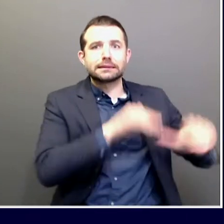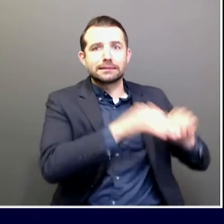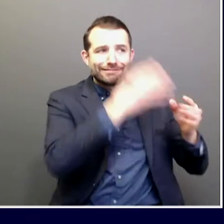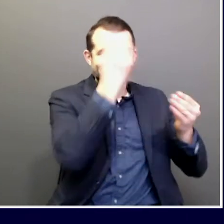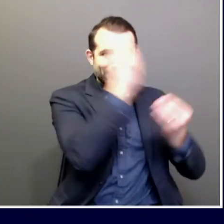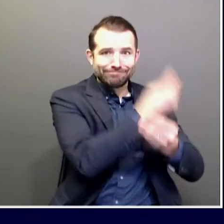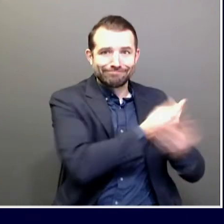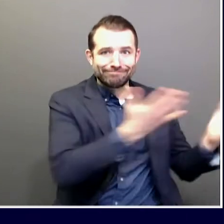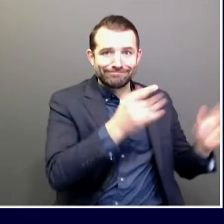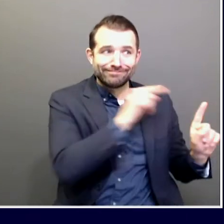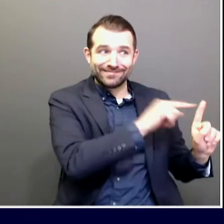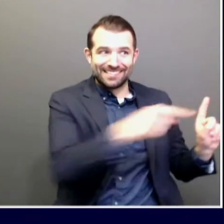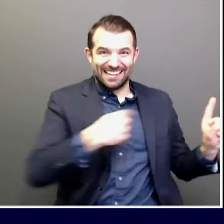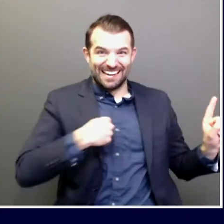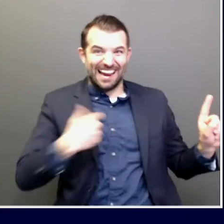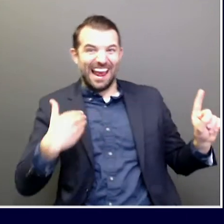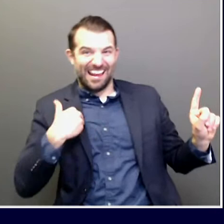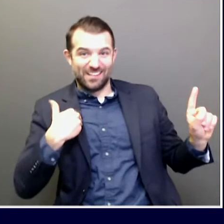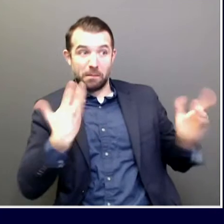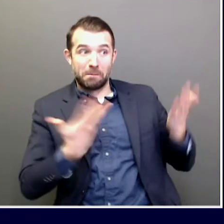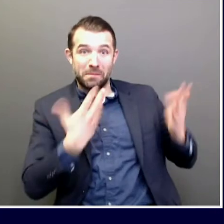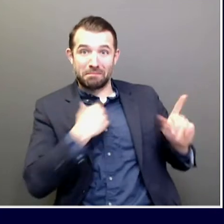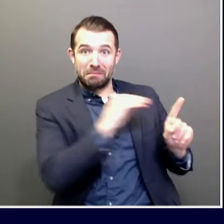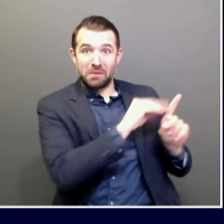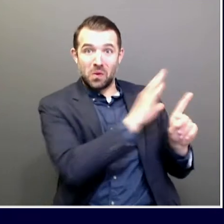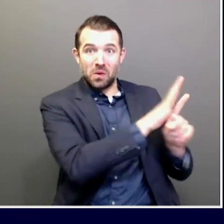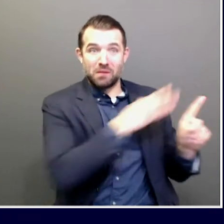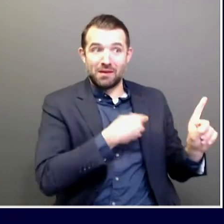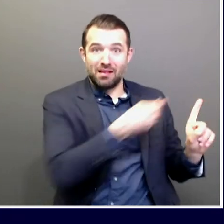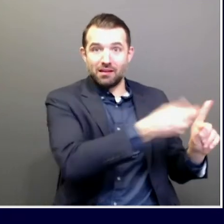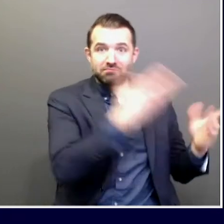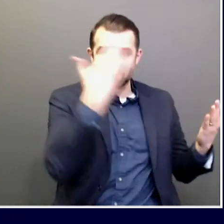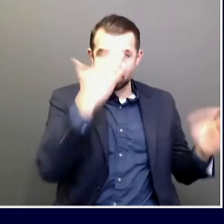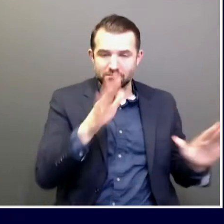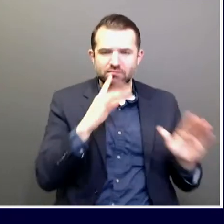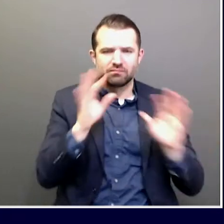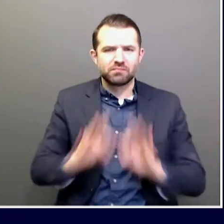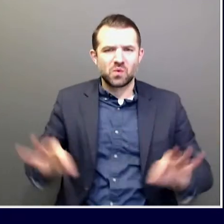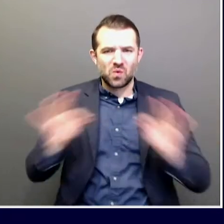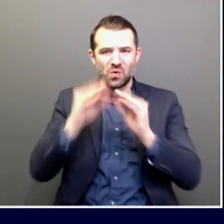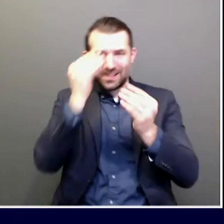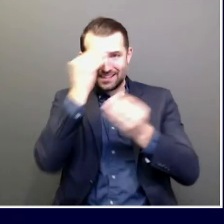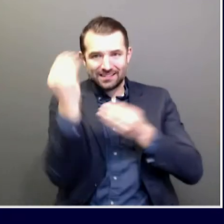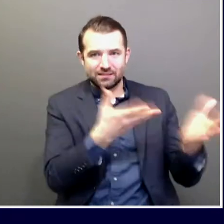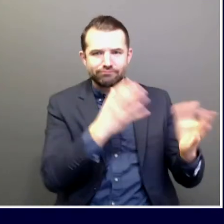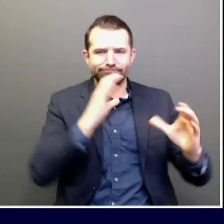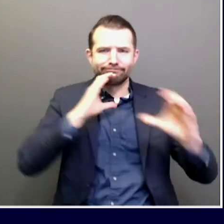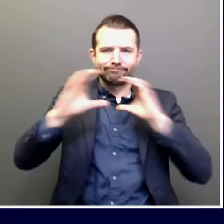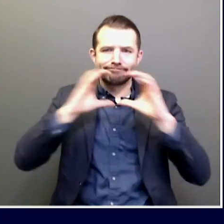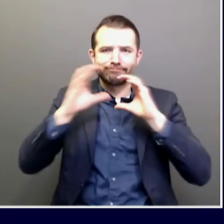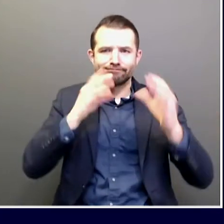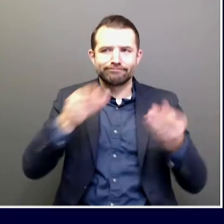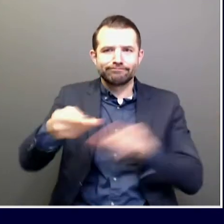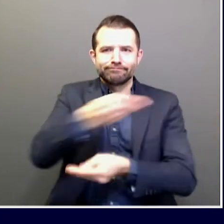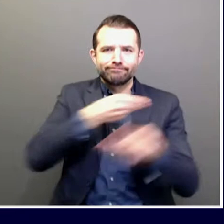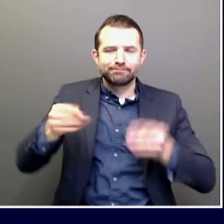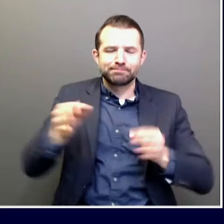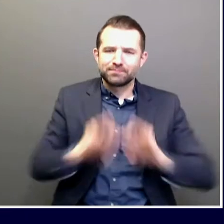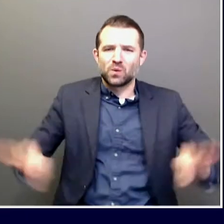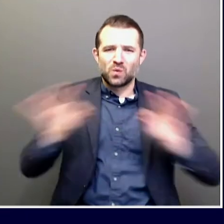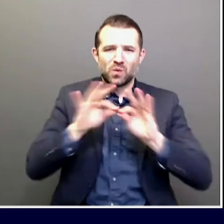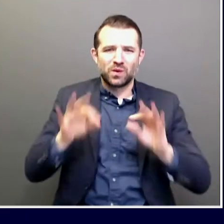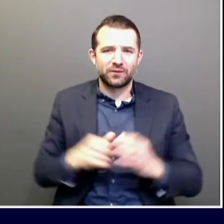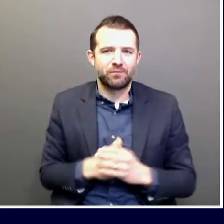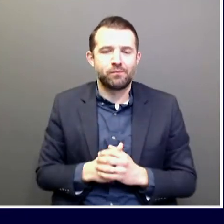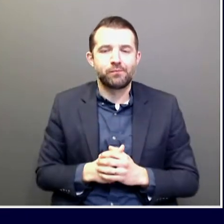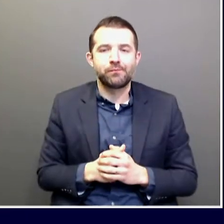have COVID and that you are a close contact, you may need to quarantine. The Maine CDC website